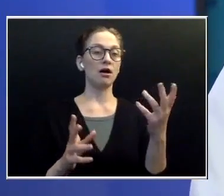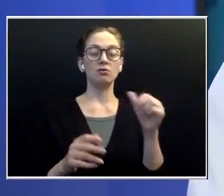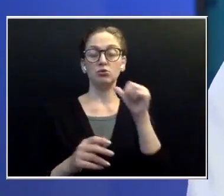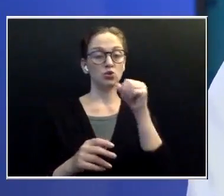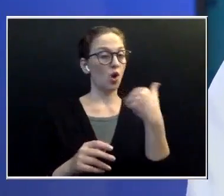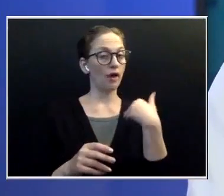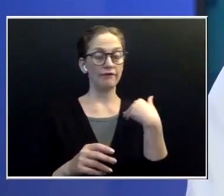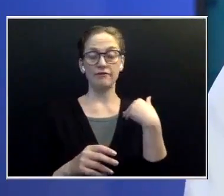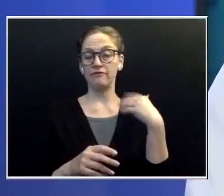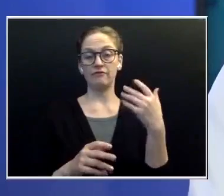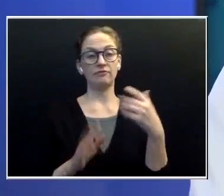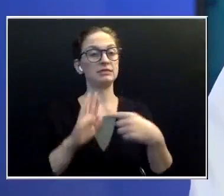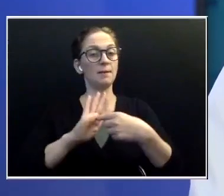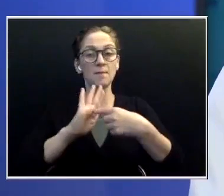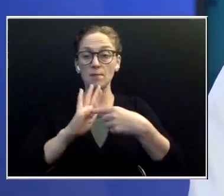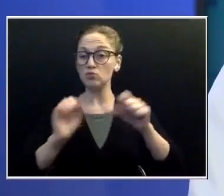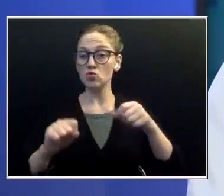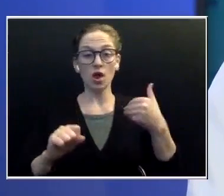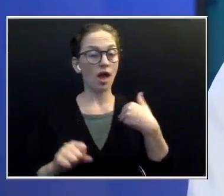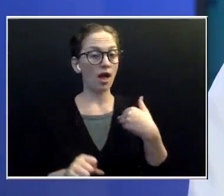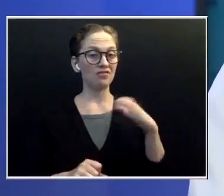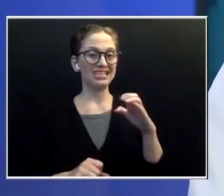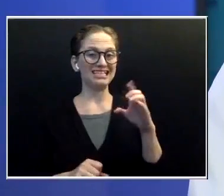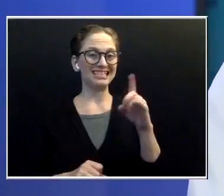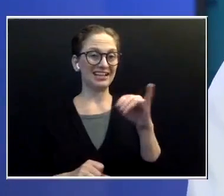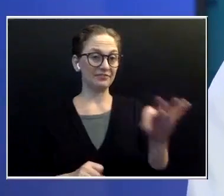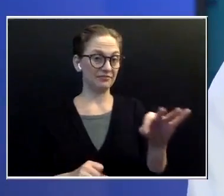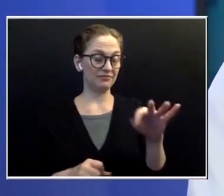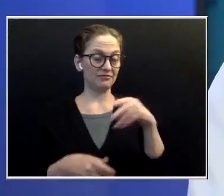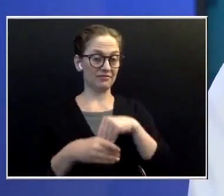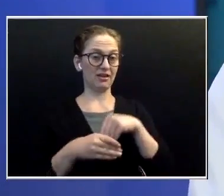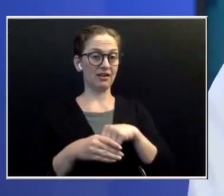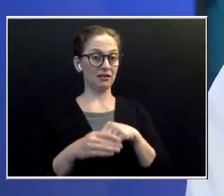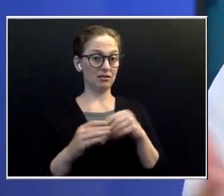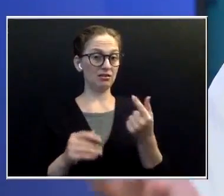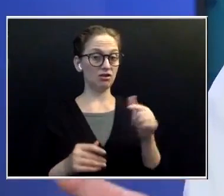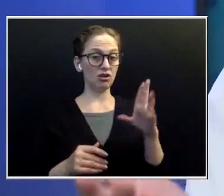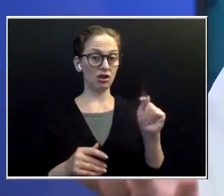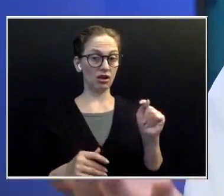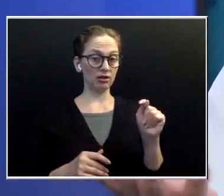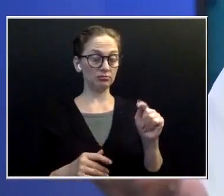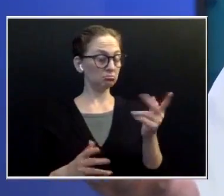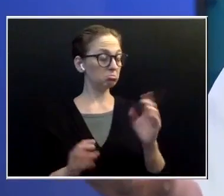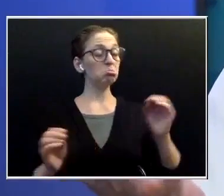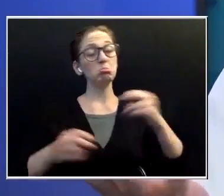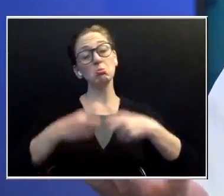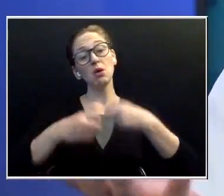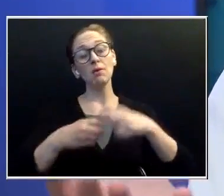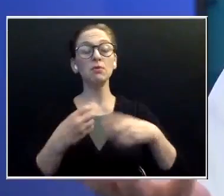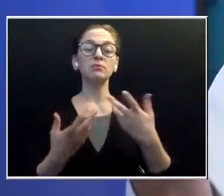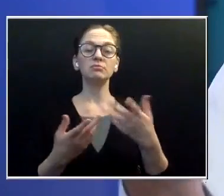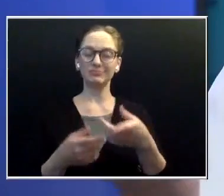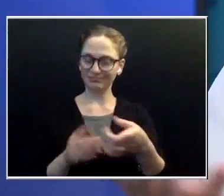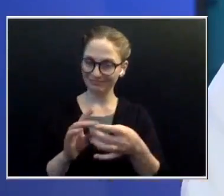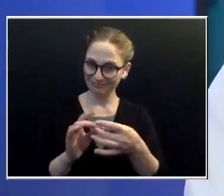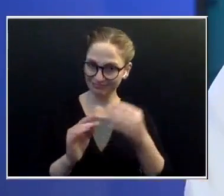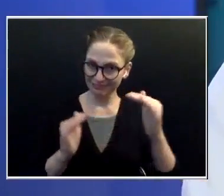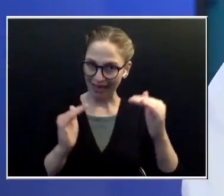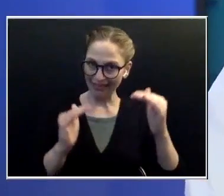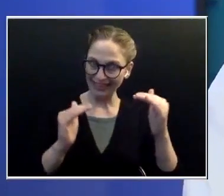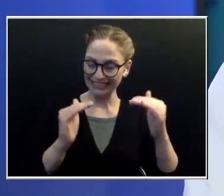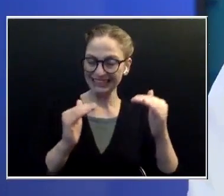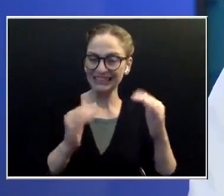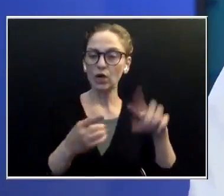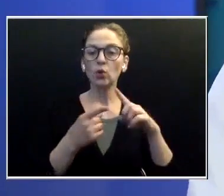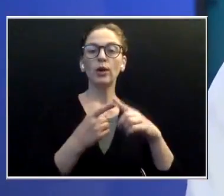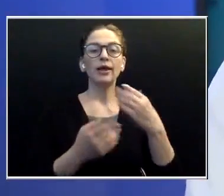diff in your gut actually without having any problems. You remember when I talked about the balance. When the balance actually is changed, when the state of balance is changed between the good guys and the bad guys,